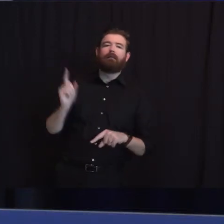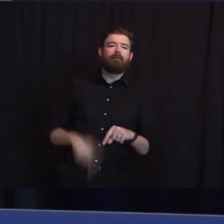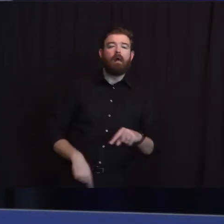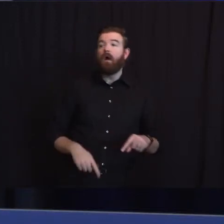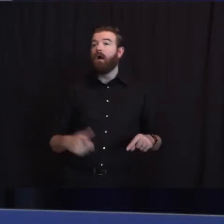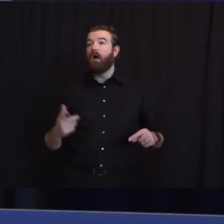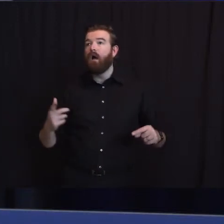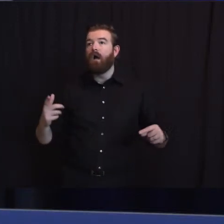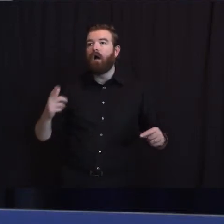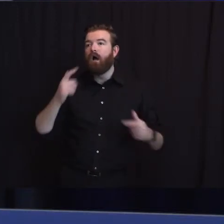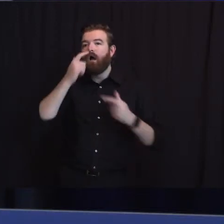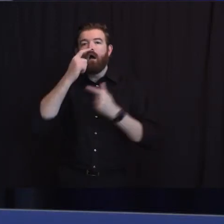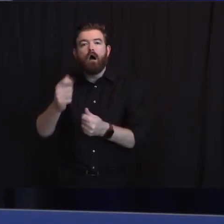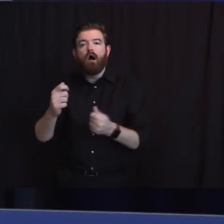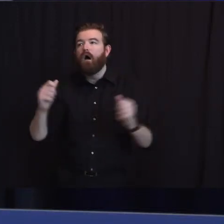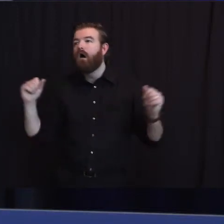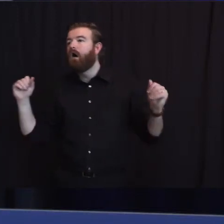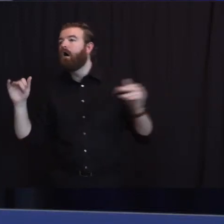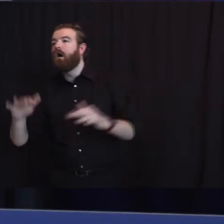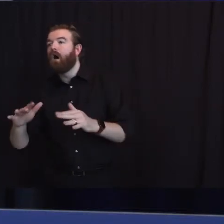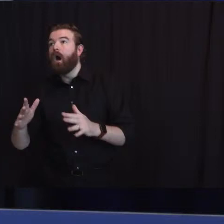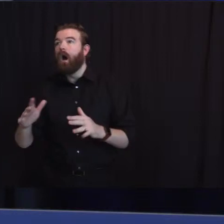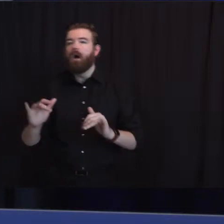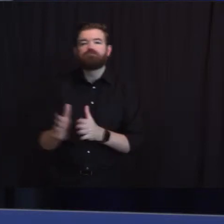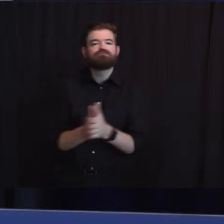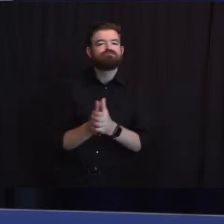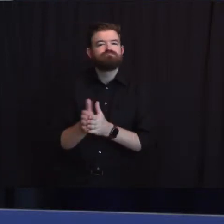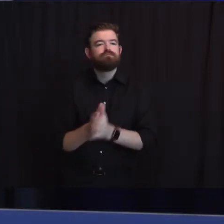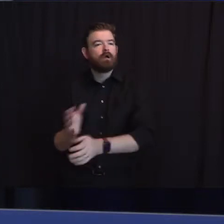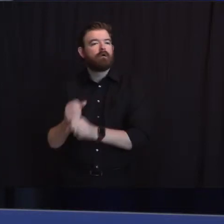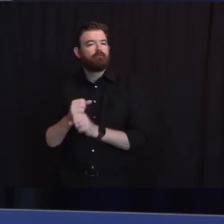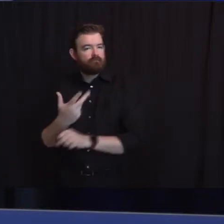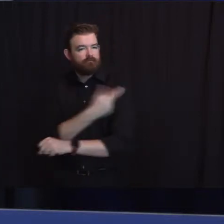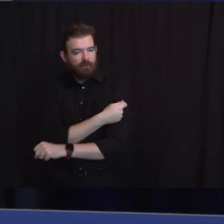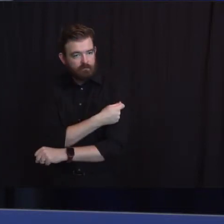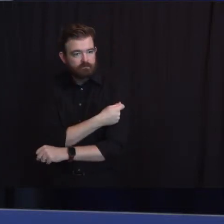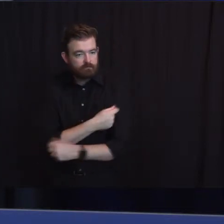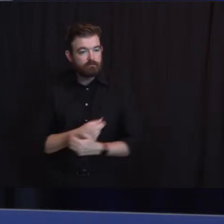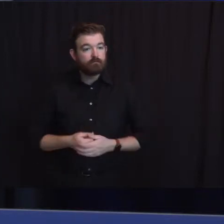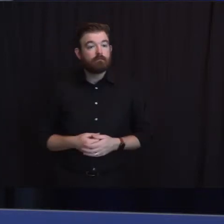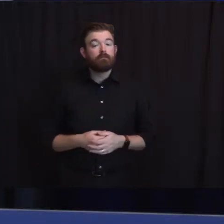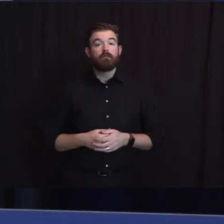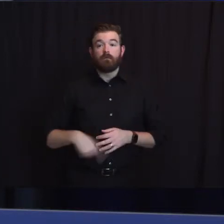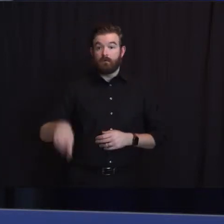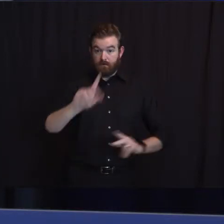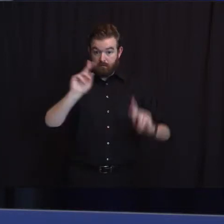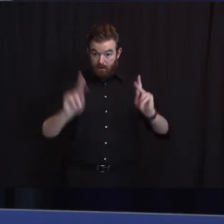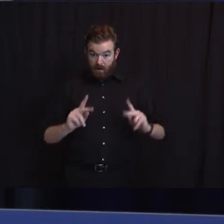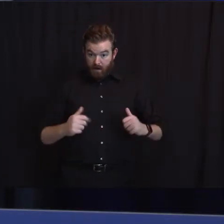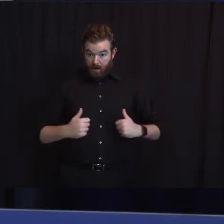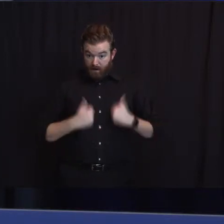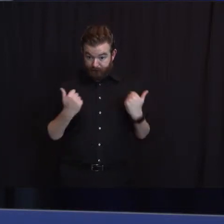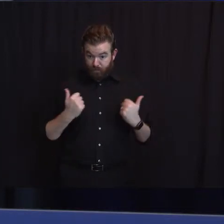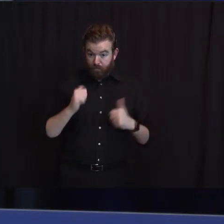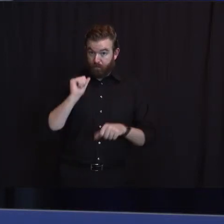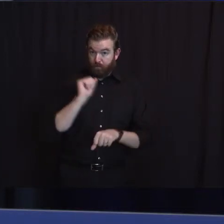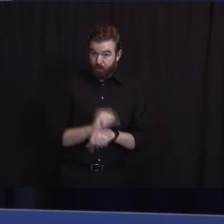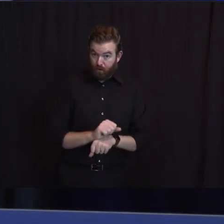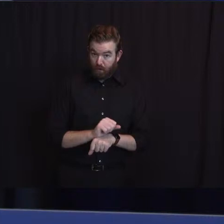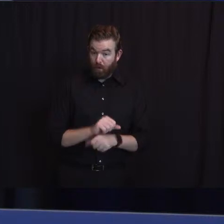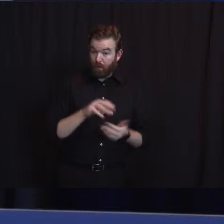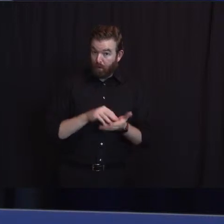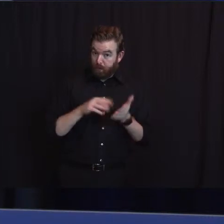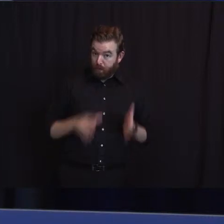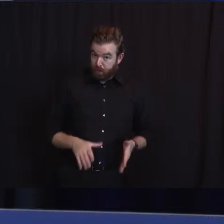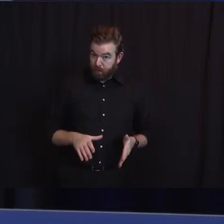at vaccinating all eligible individuals who live, work, or study in New Jersey. Over the last weekend, these